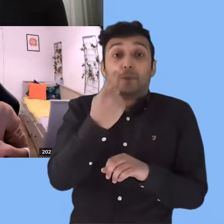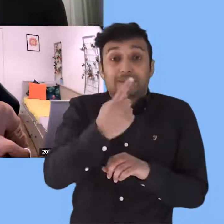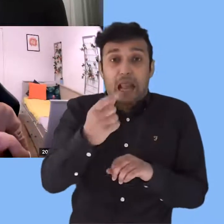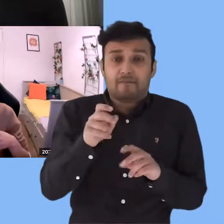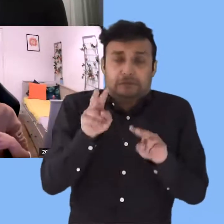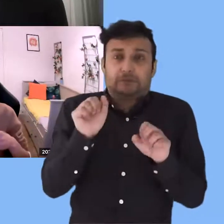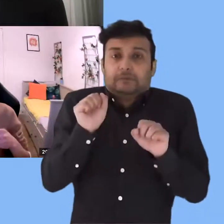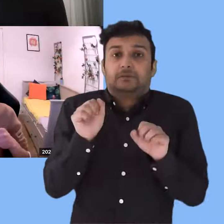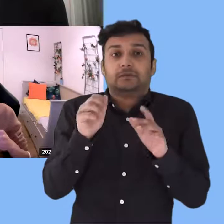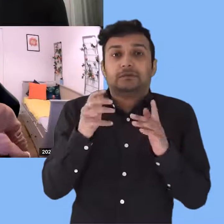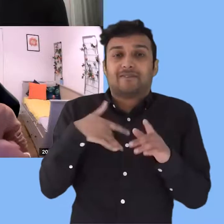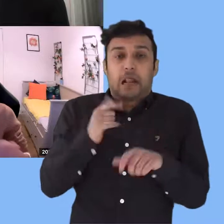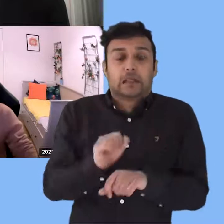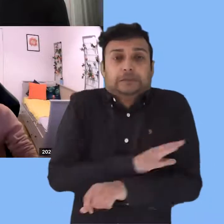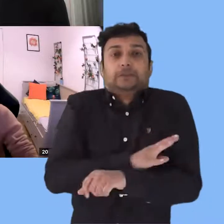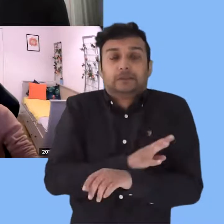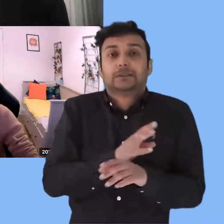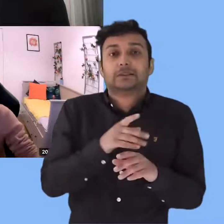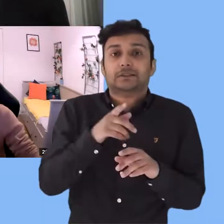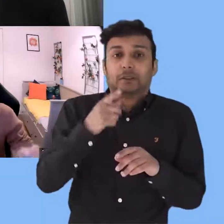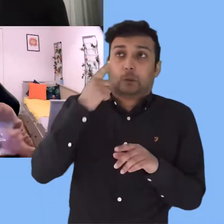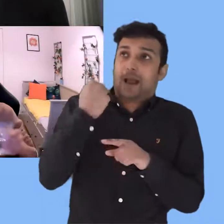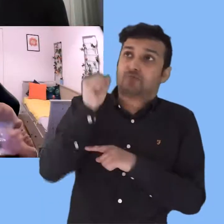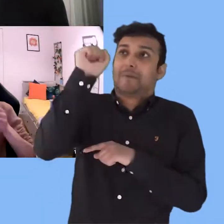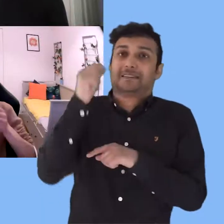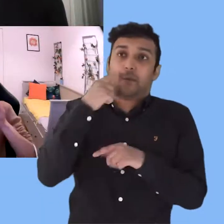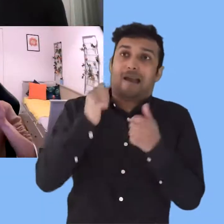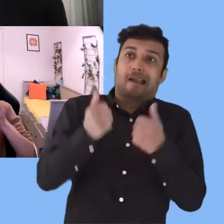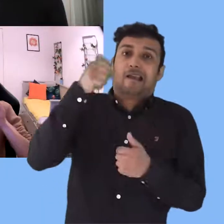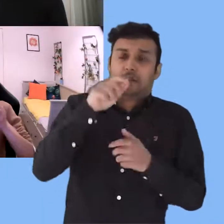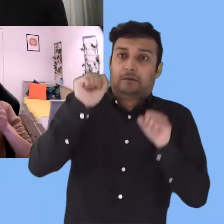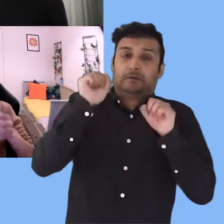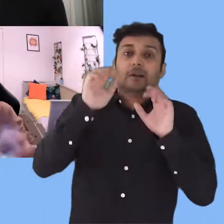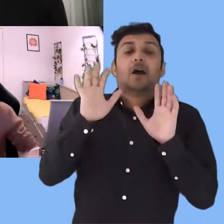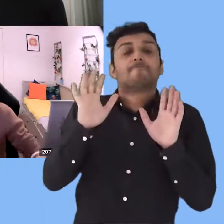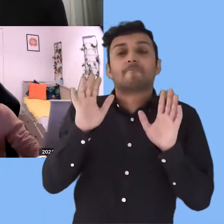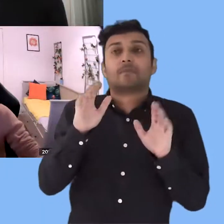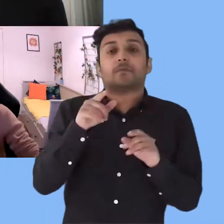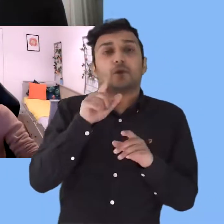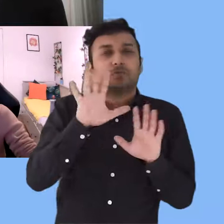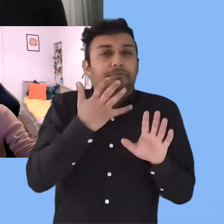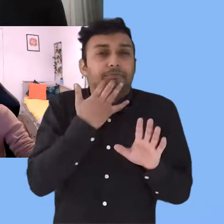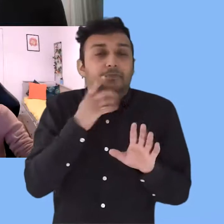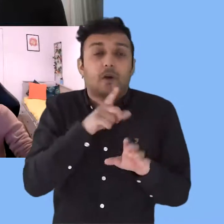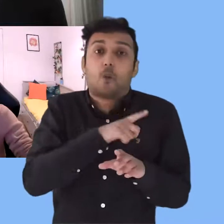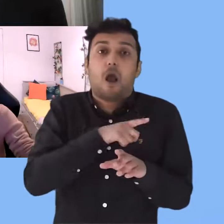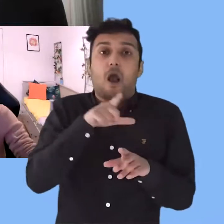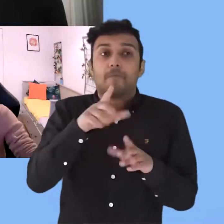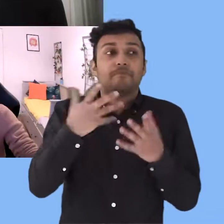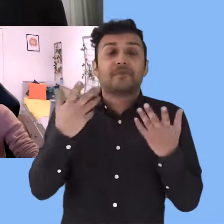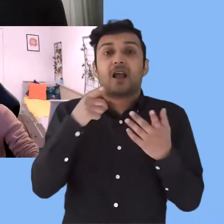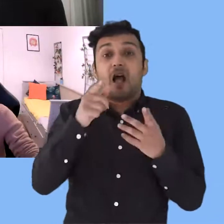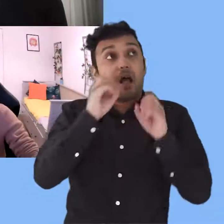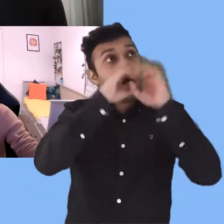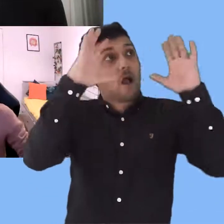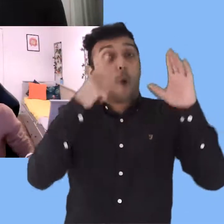with us, because the idea that whiteness is the best and that is the norm isn't something just that